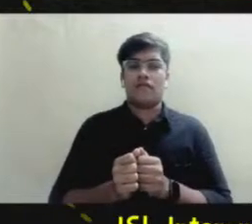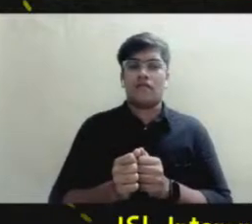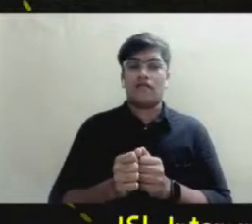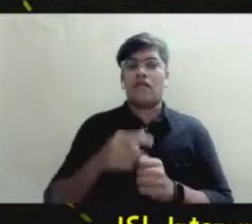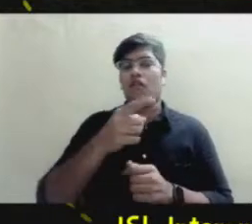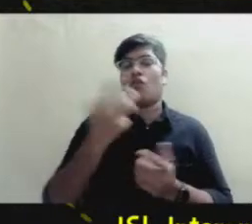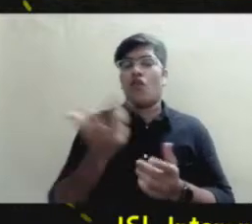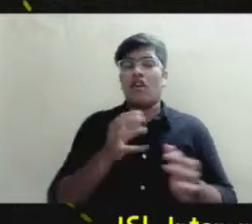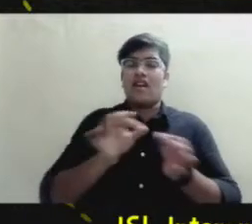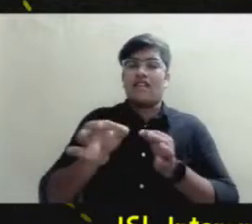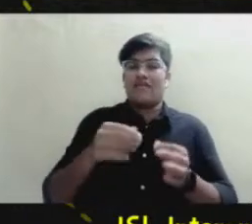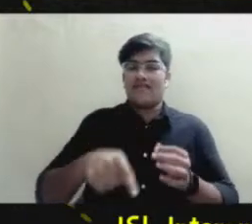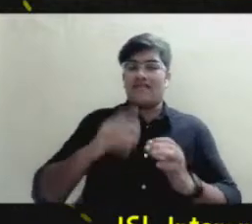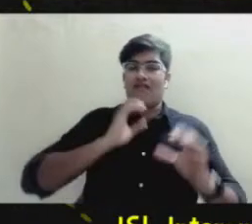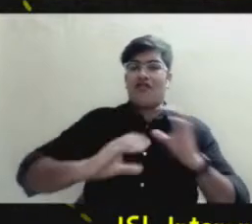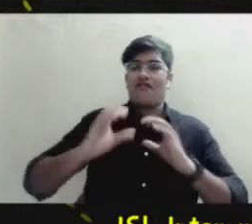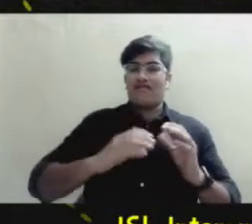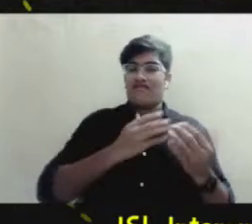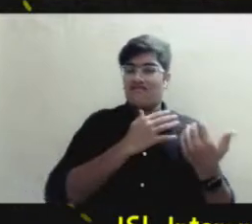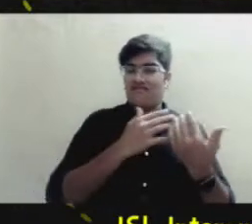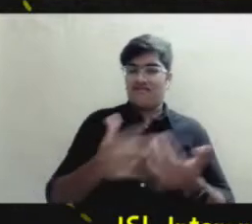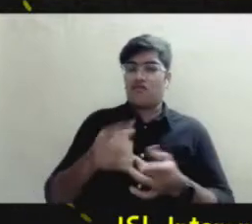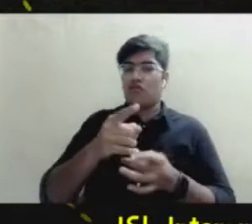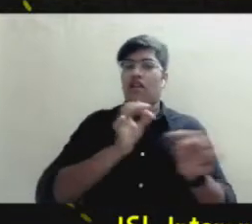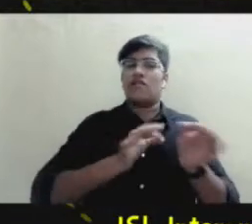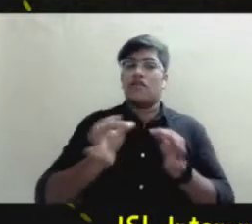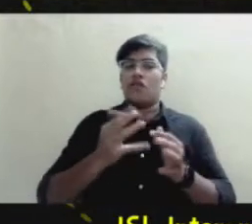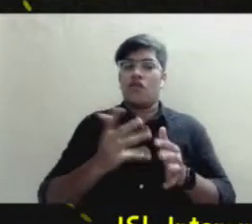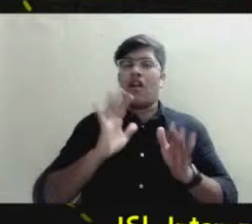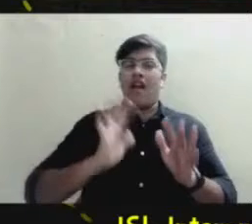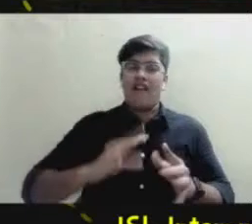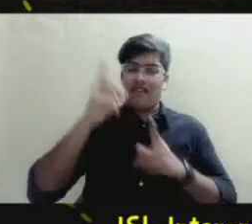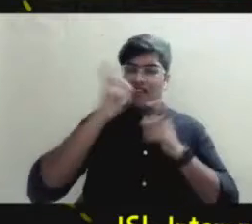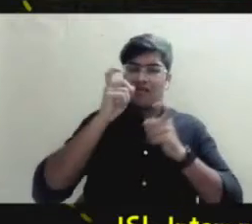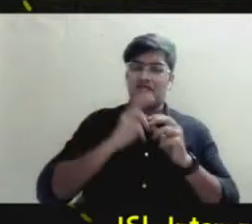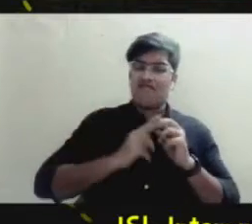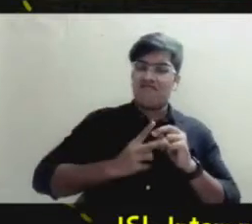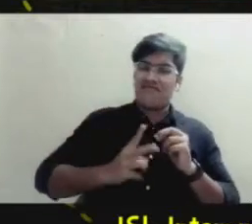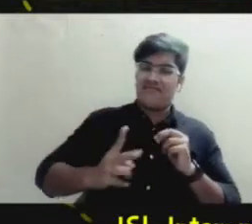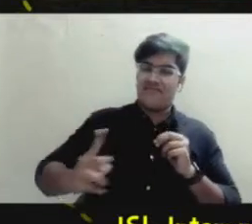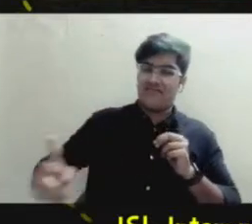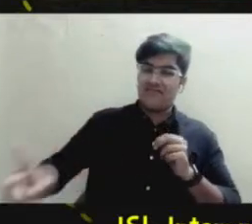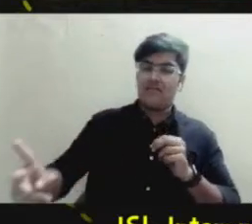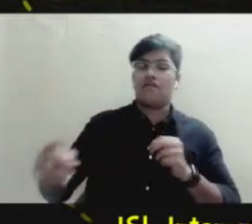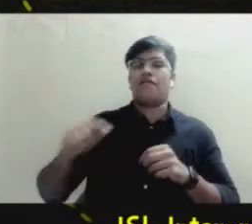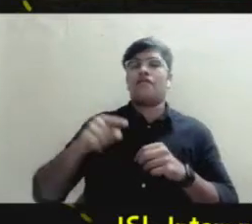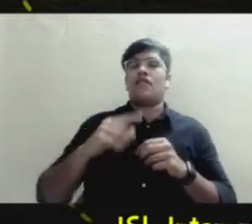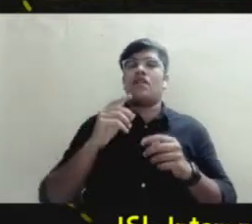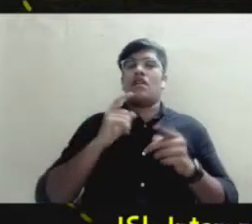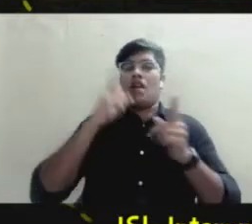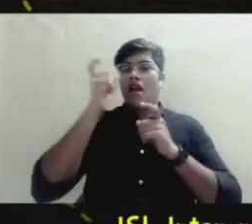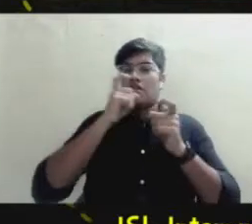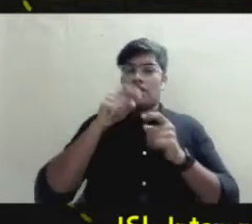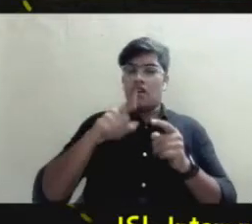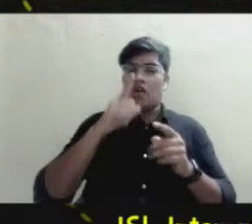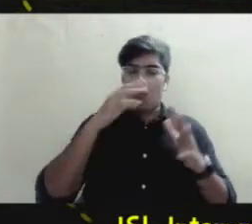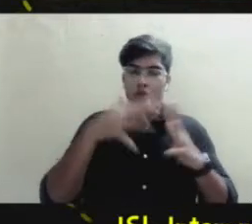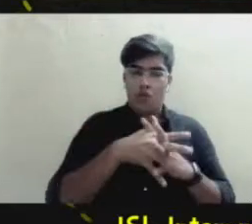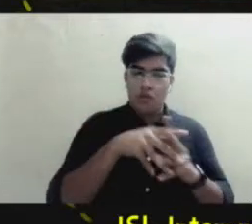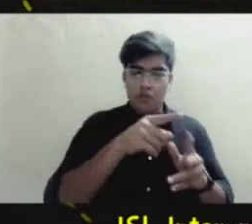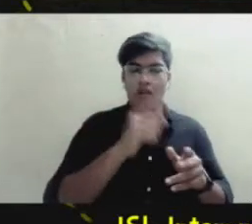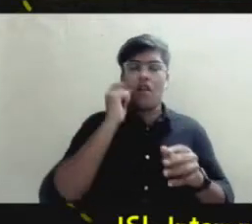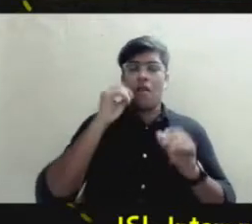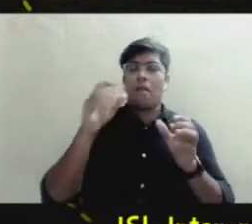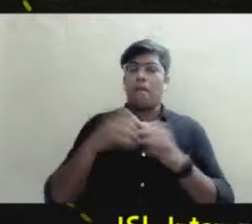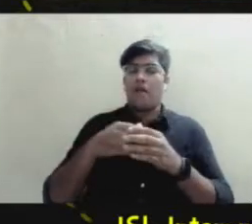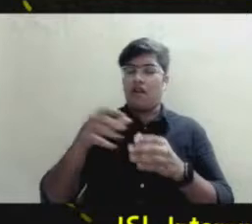of, there's a spectrum of expressions. These expressions, maybe they are by women, maybe they are by men on behalf of